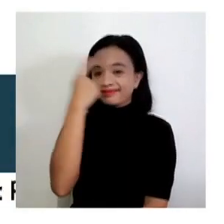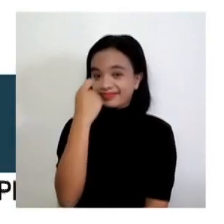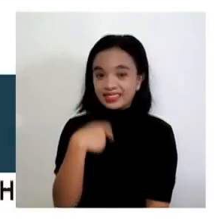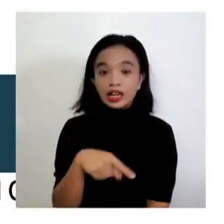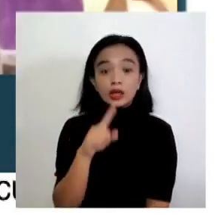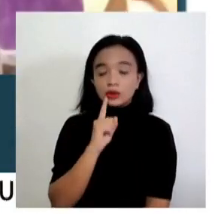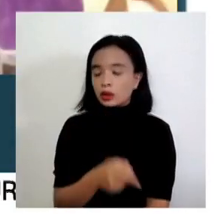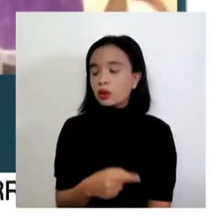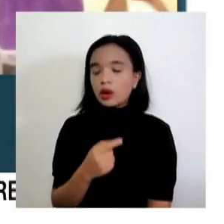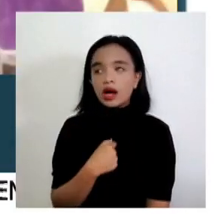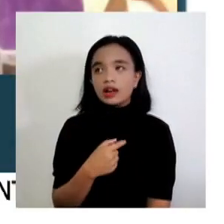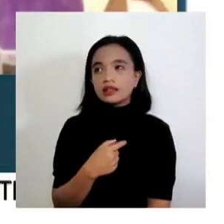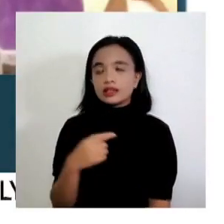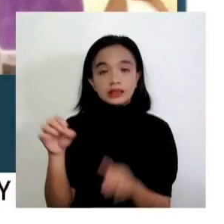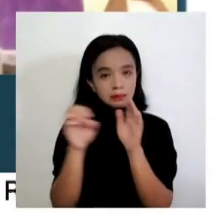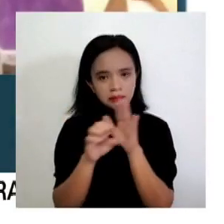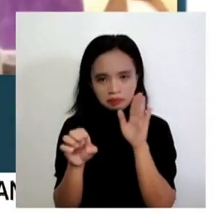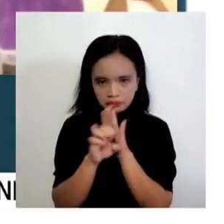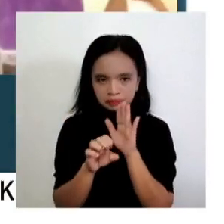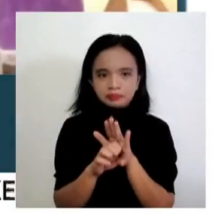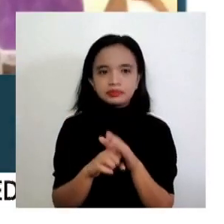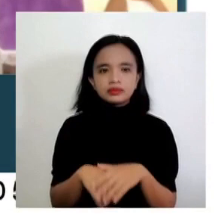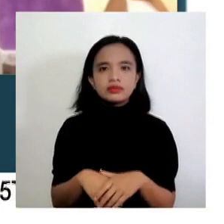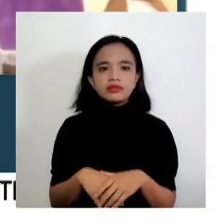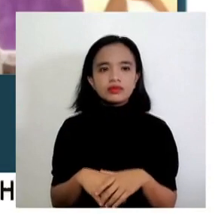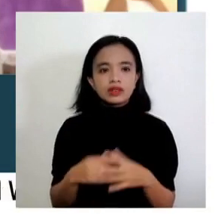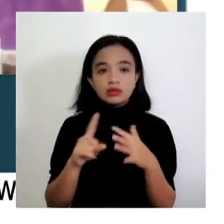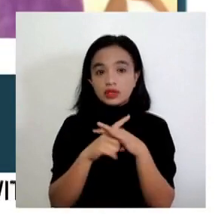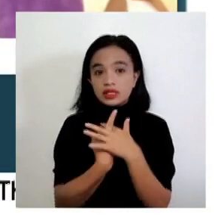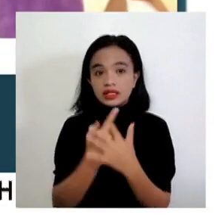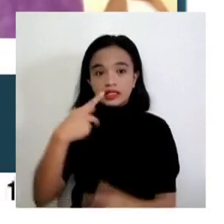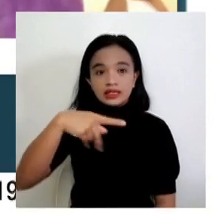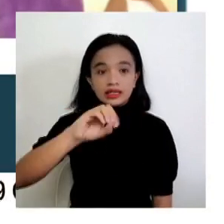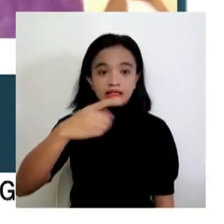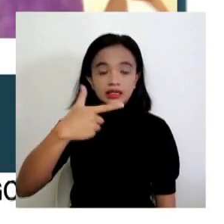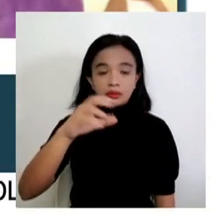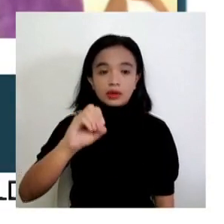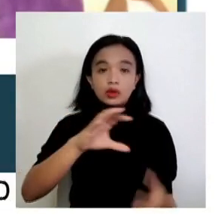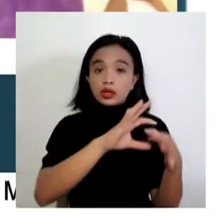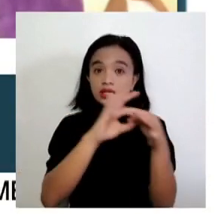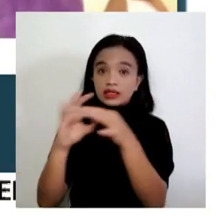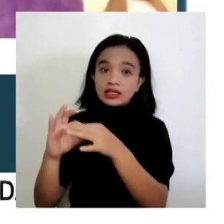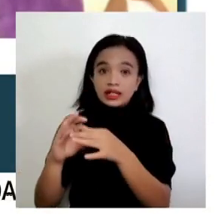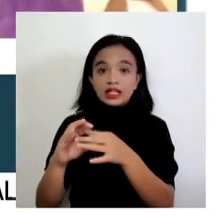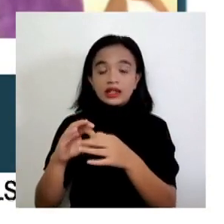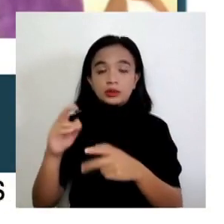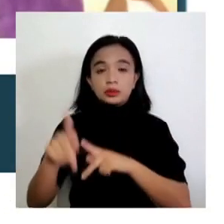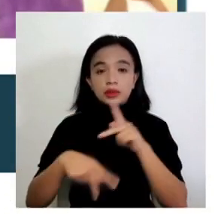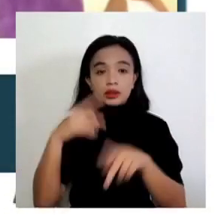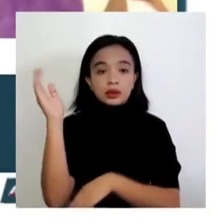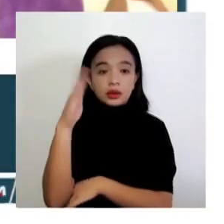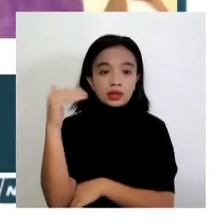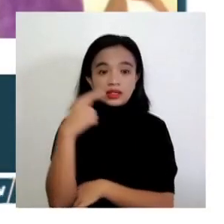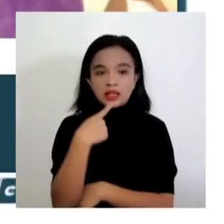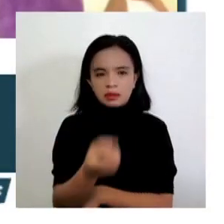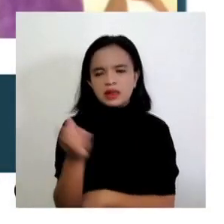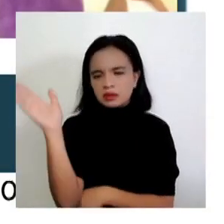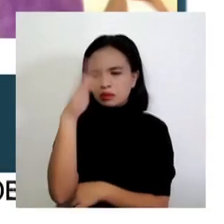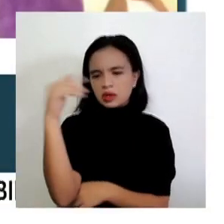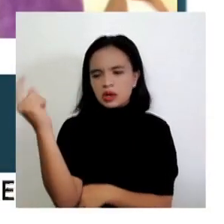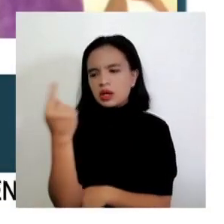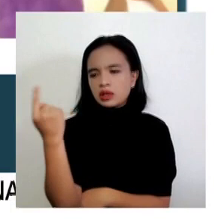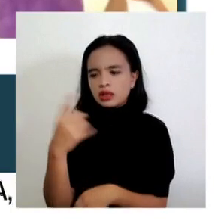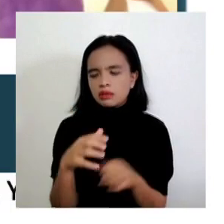Historically, sinasabi, for example, that, you know, we started with pogo-related prostitution, that unfortunately they say prostitution is the